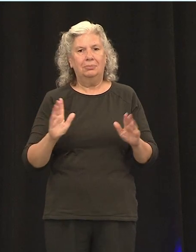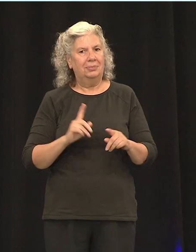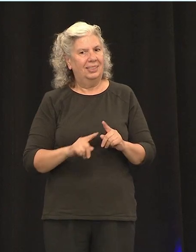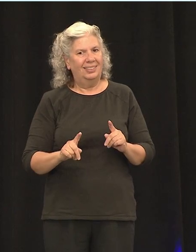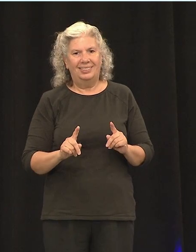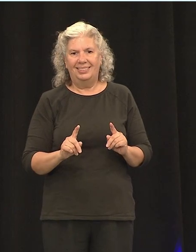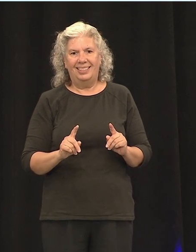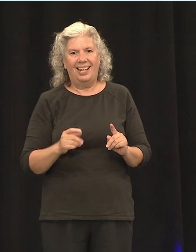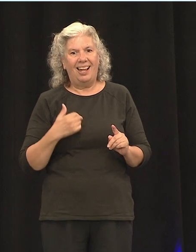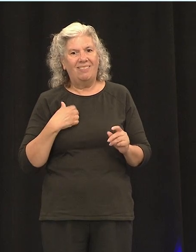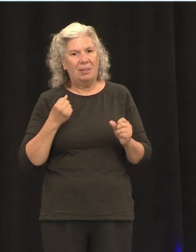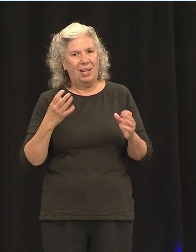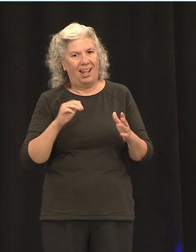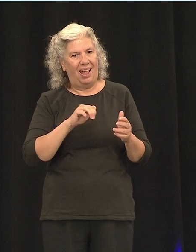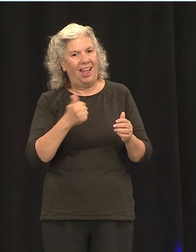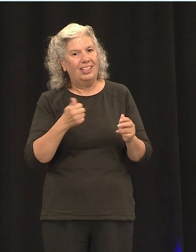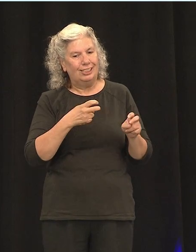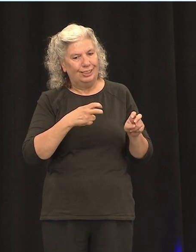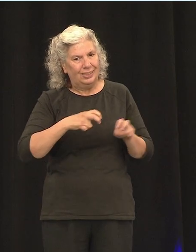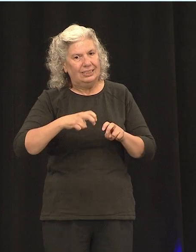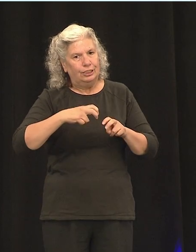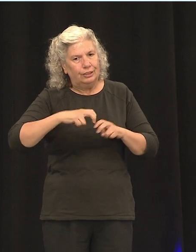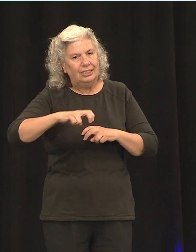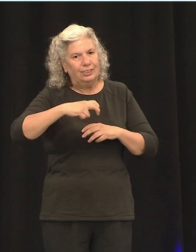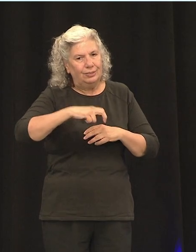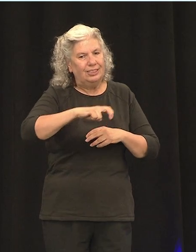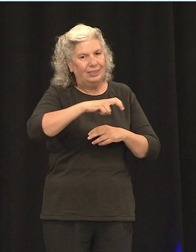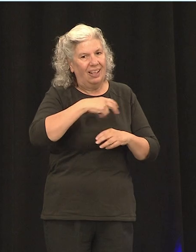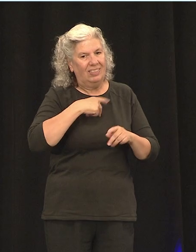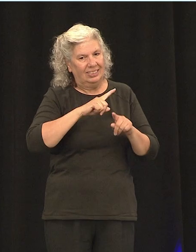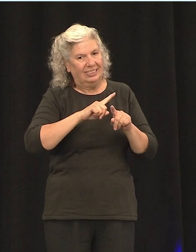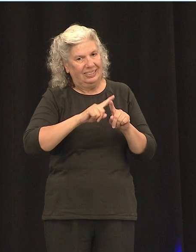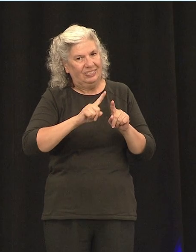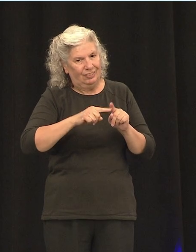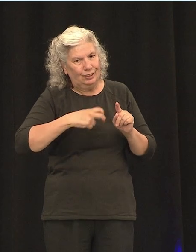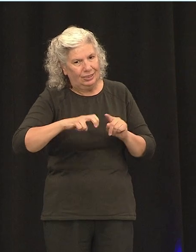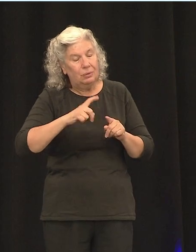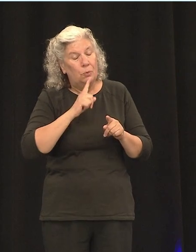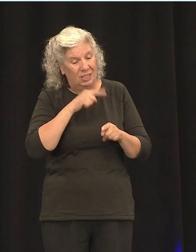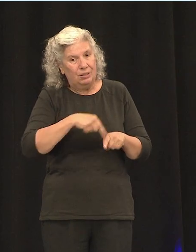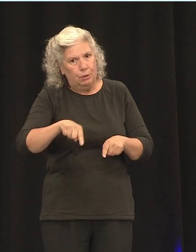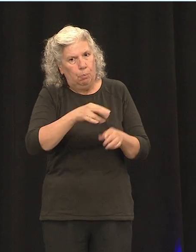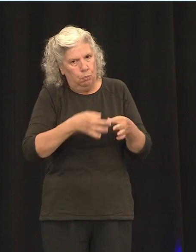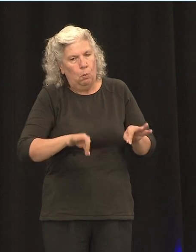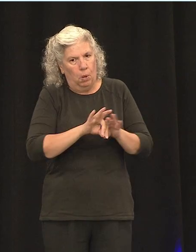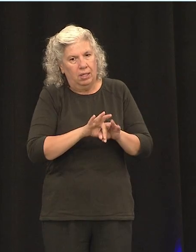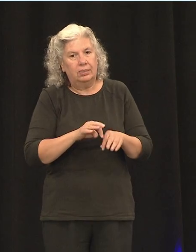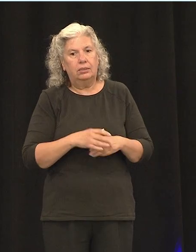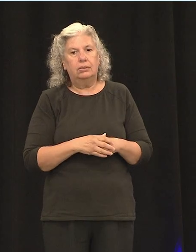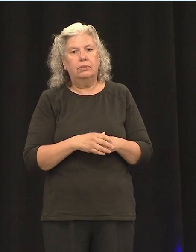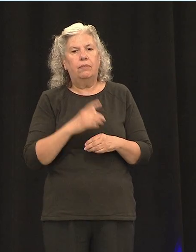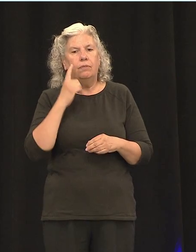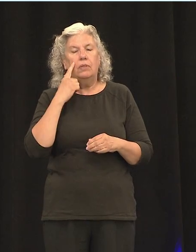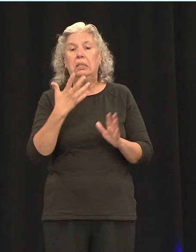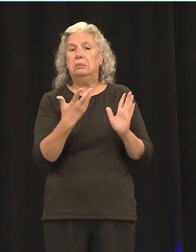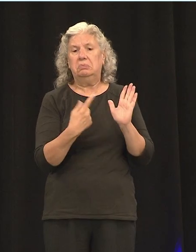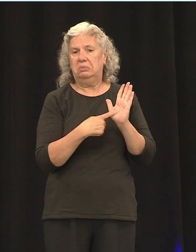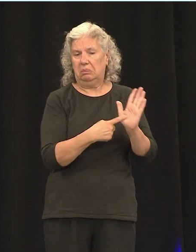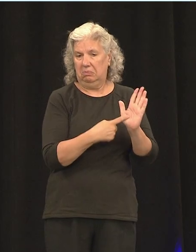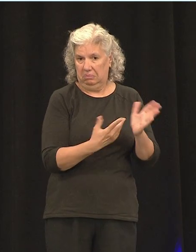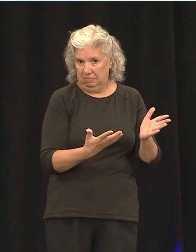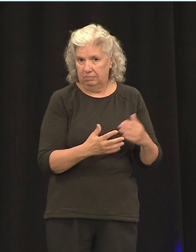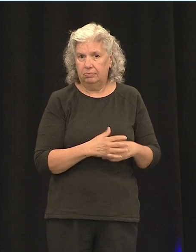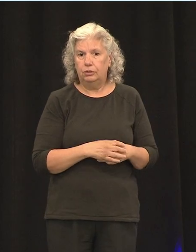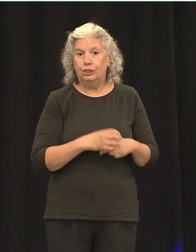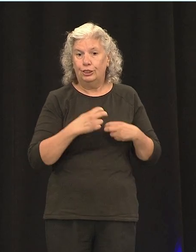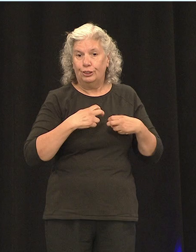many other transitions that are important. So the transition, for instance, from into preschool, you're moving